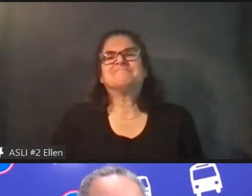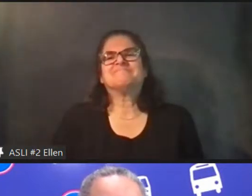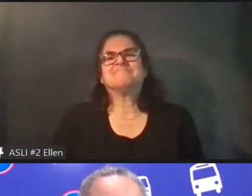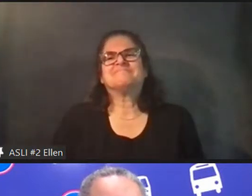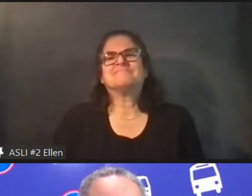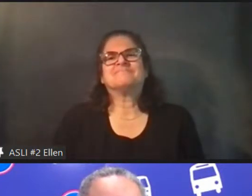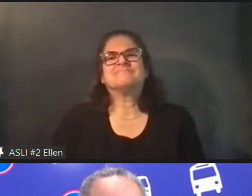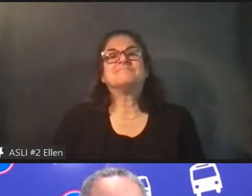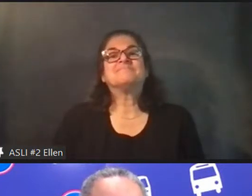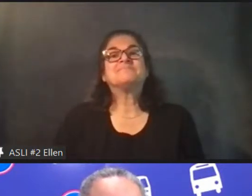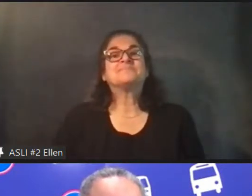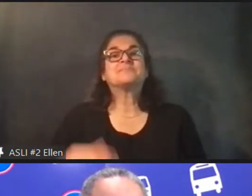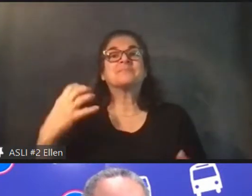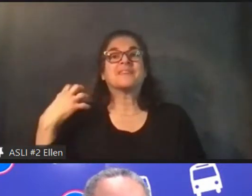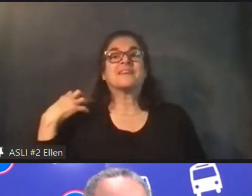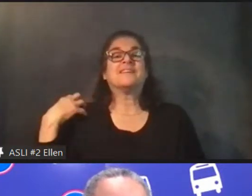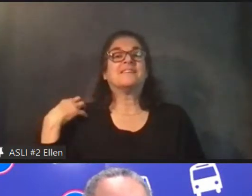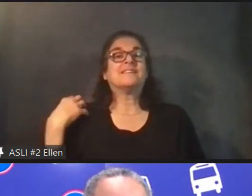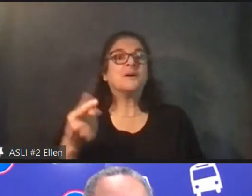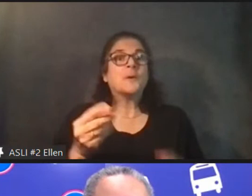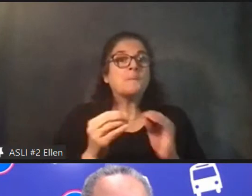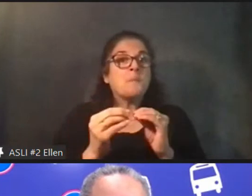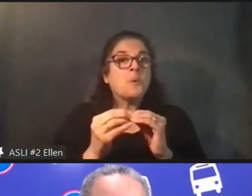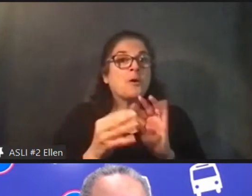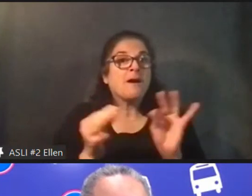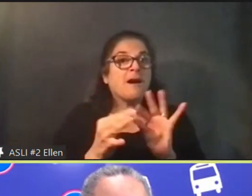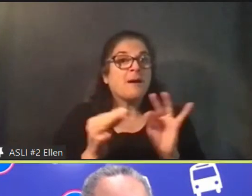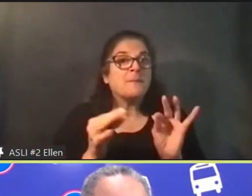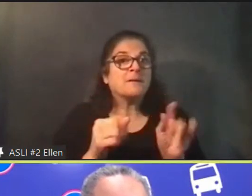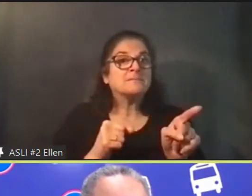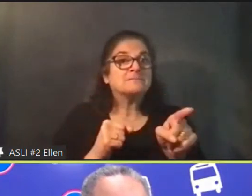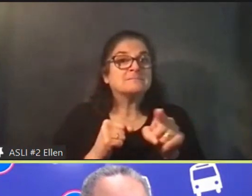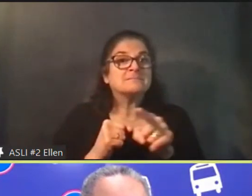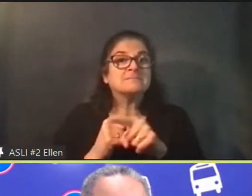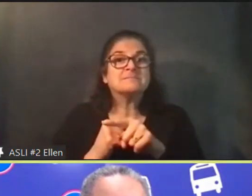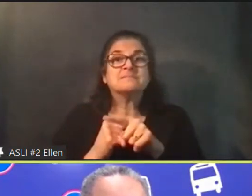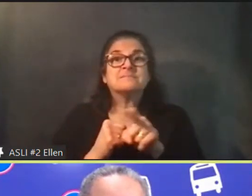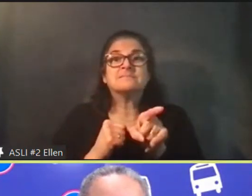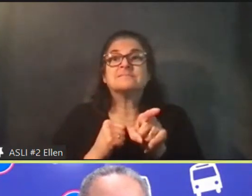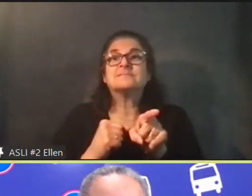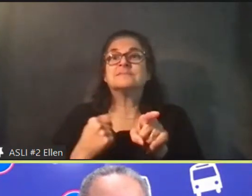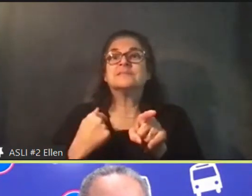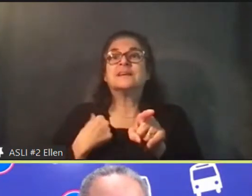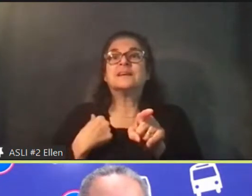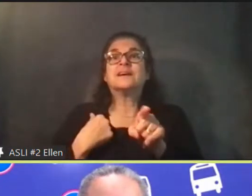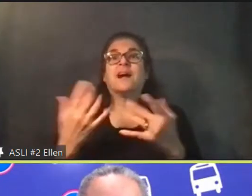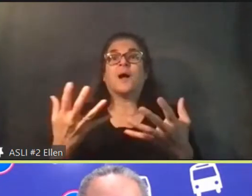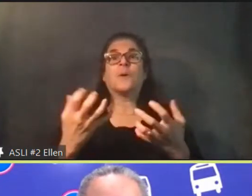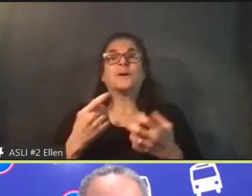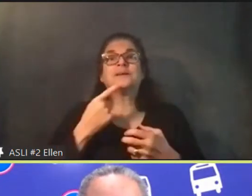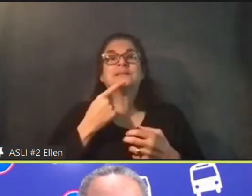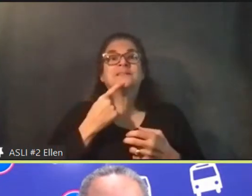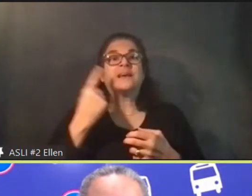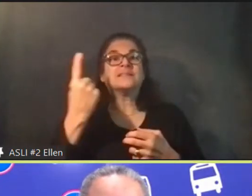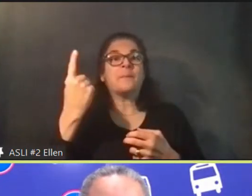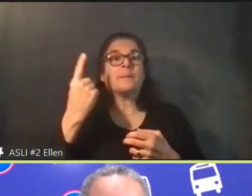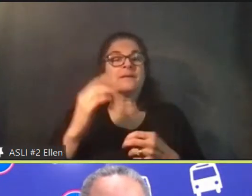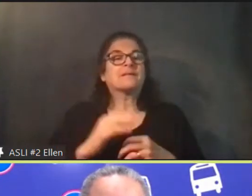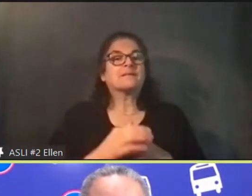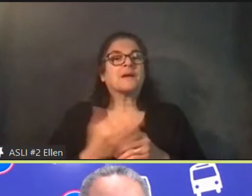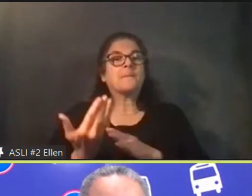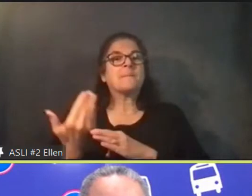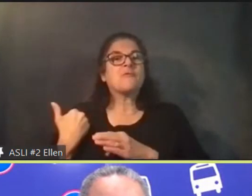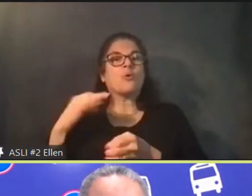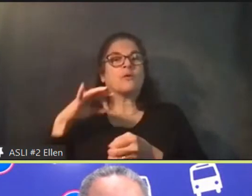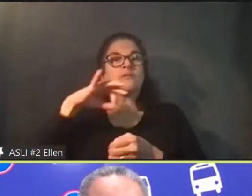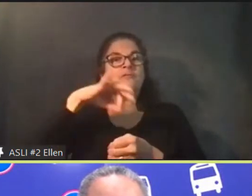I will now, any further comment? Mr. Chairman, can I just say something real quick before you take the vote?